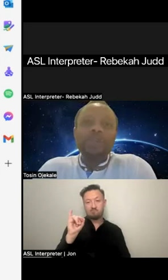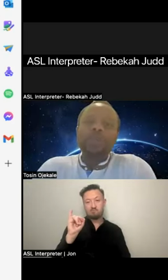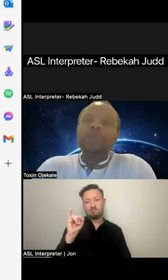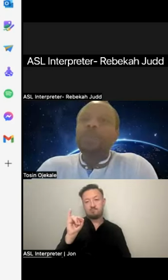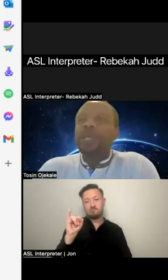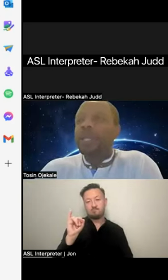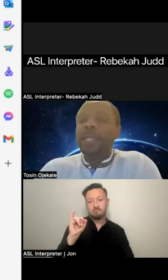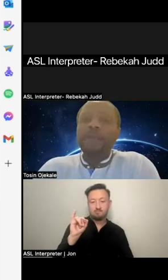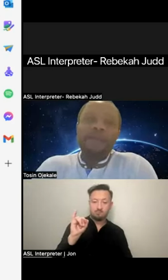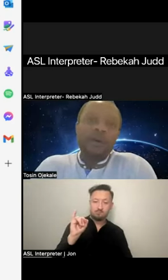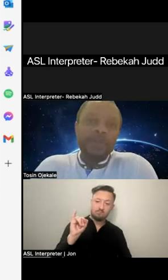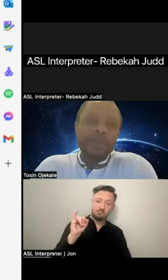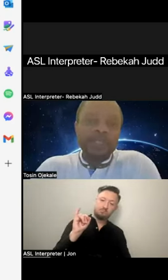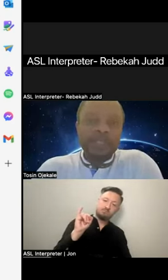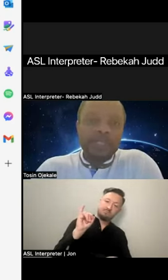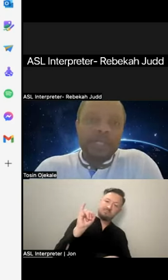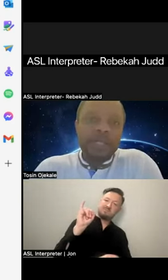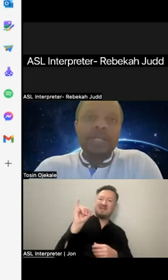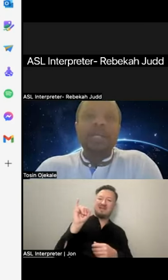Who should be informed?